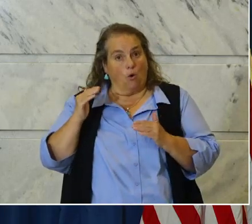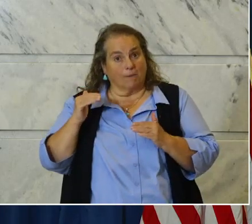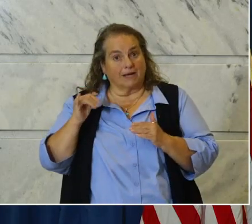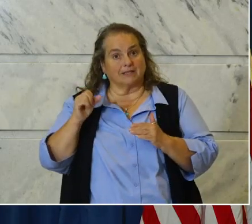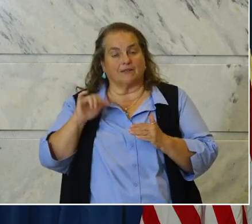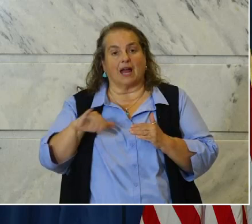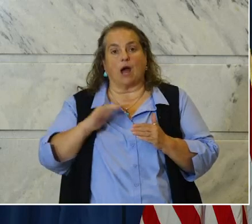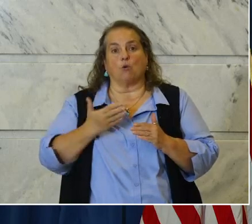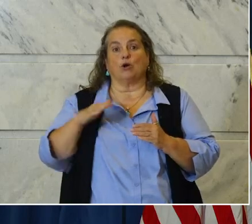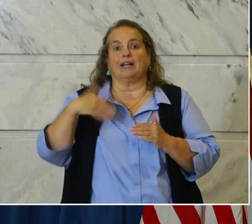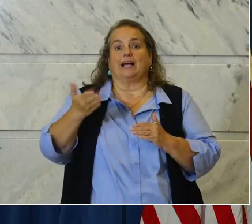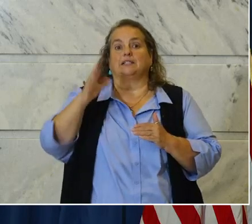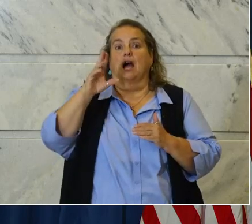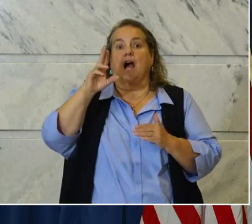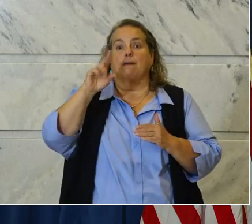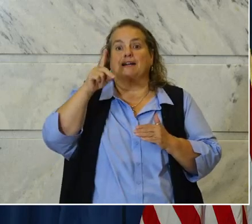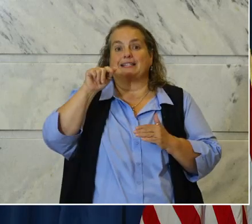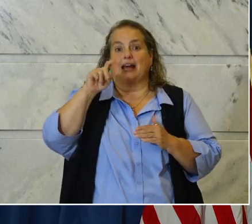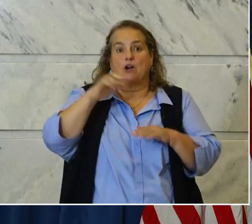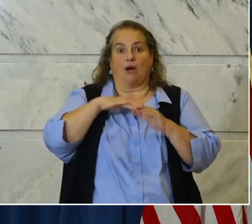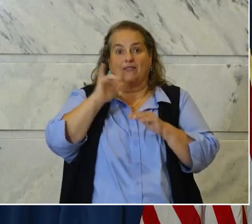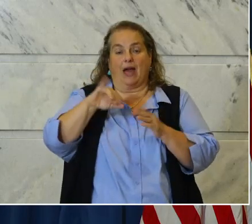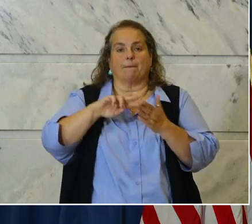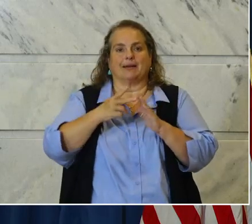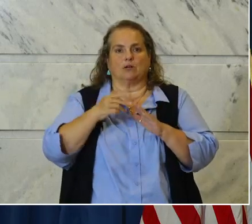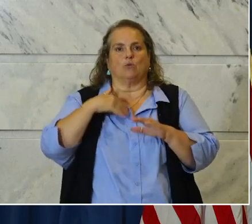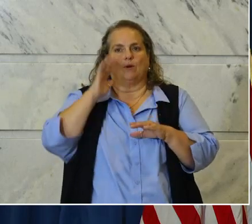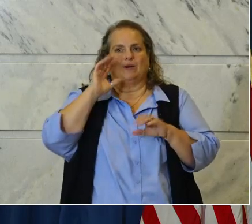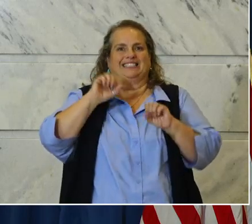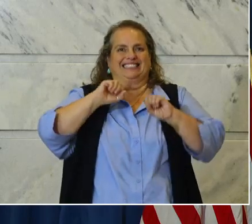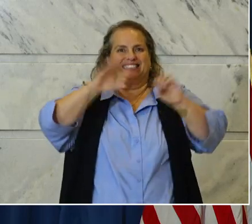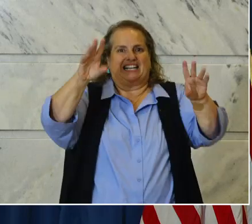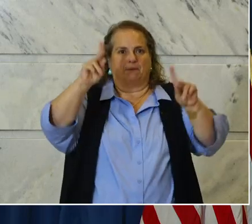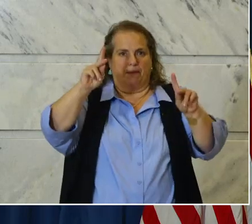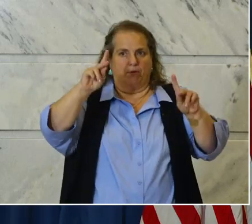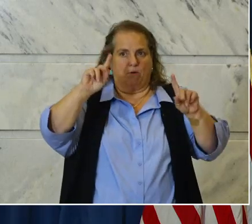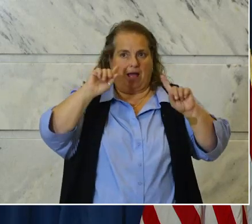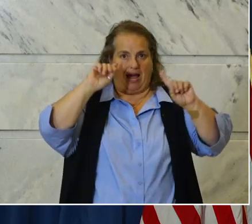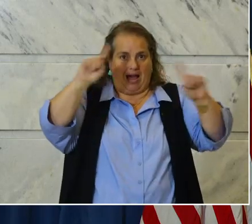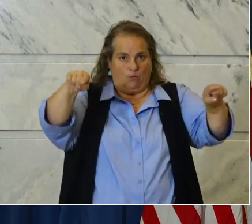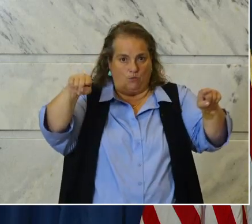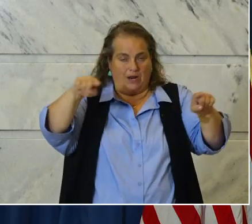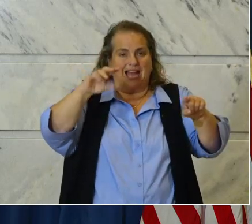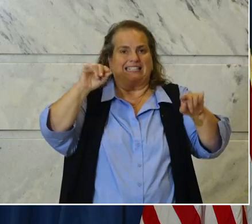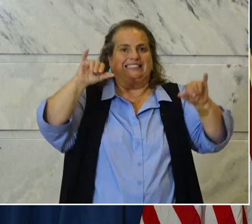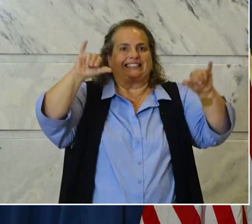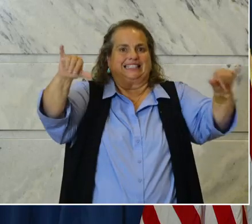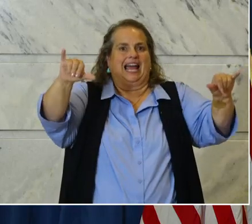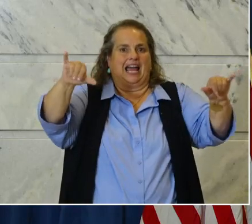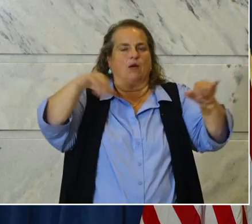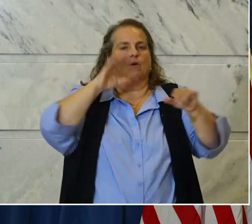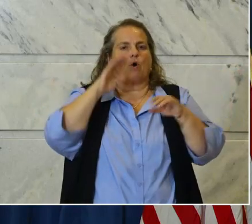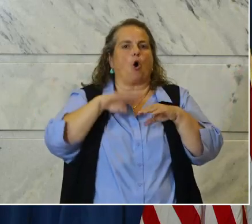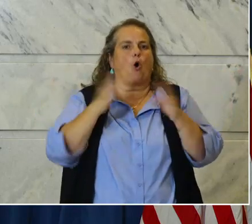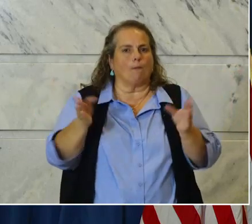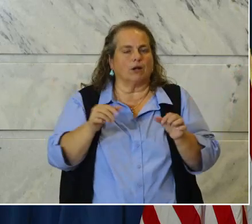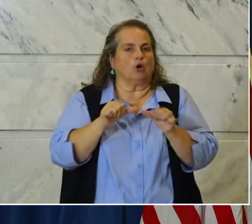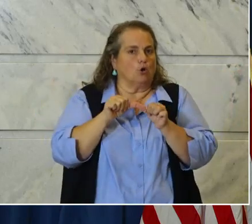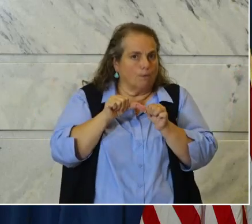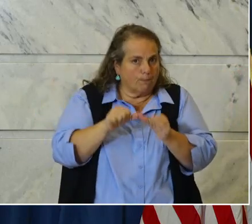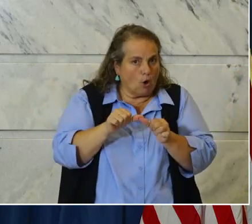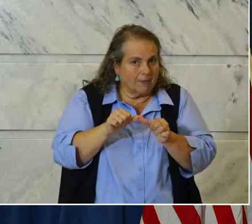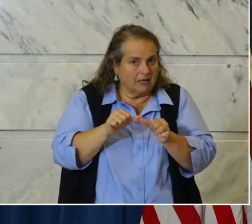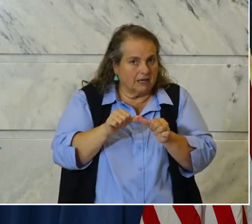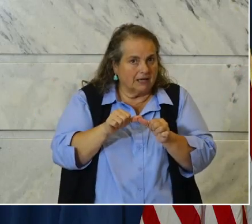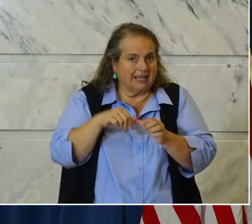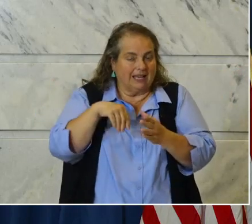that our next update on that means that we're sending people out and they're staying out. But we are going to open permanent